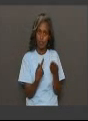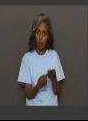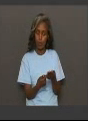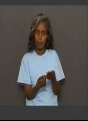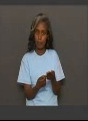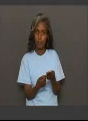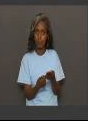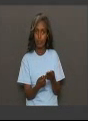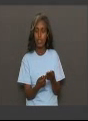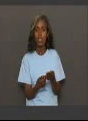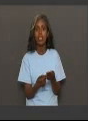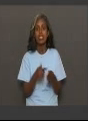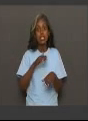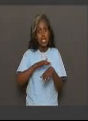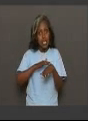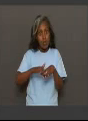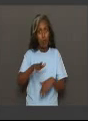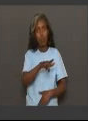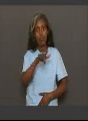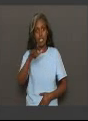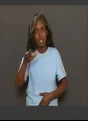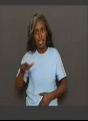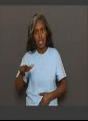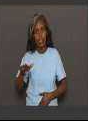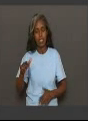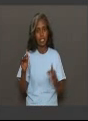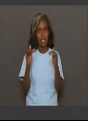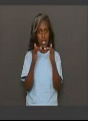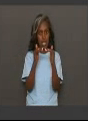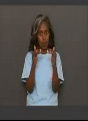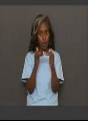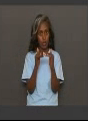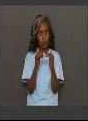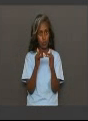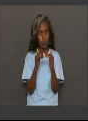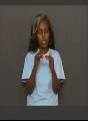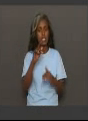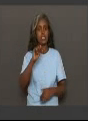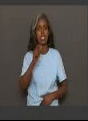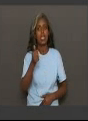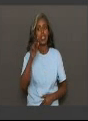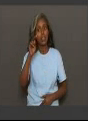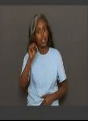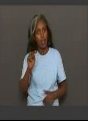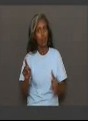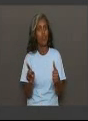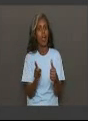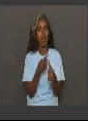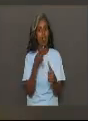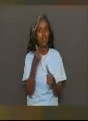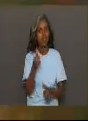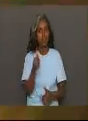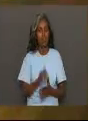Therefore, the slope of the line is equal to the tan of alpha.